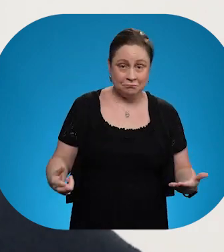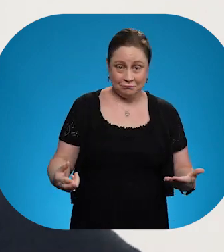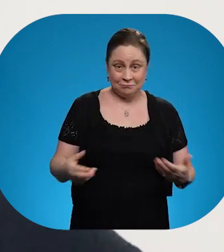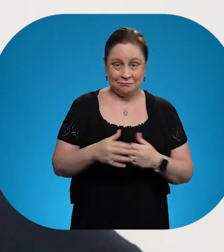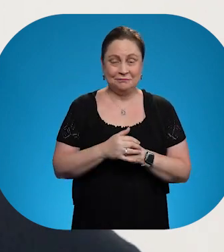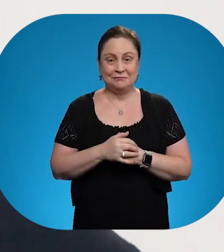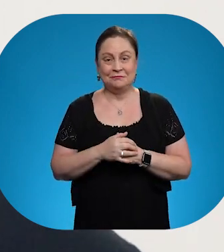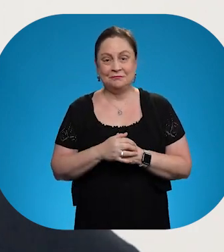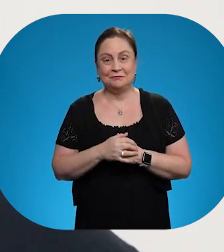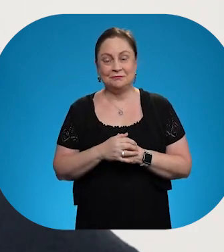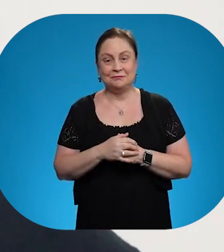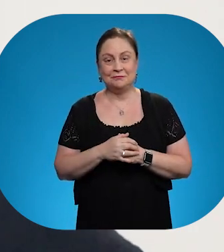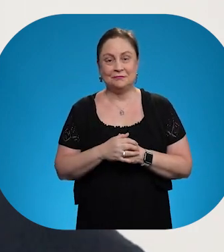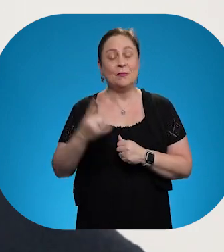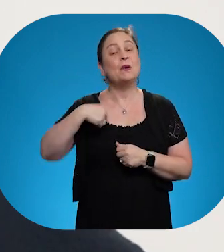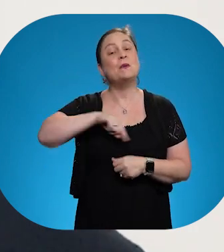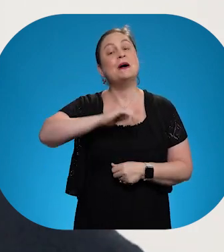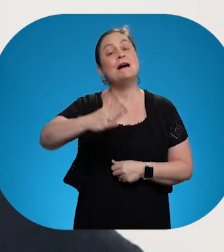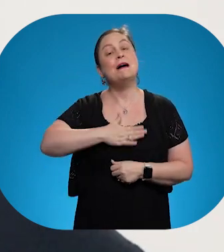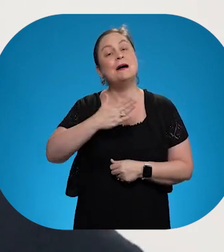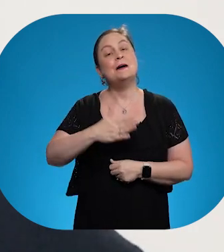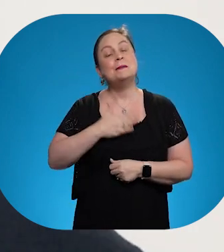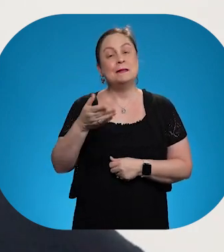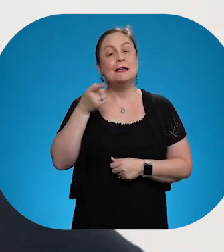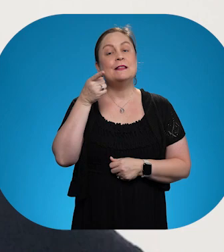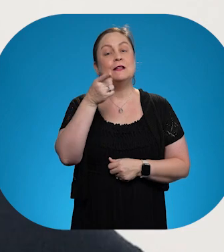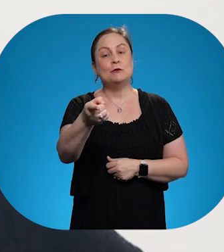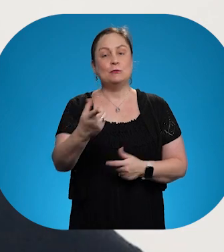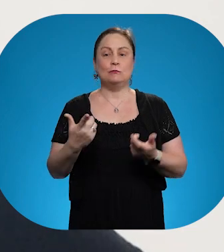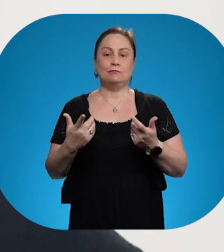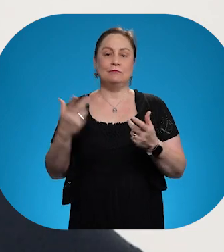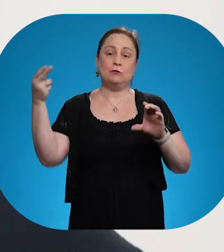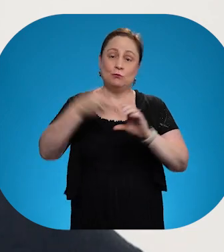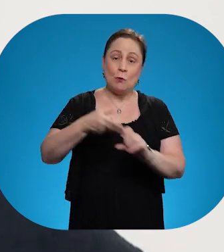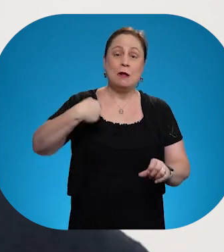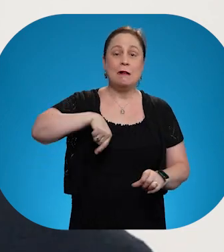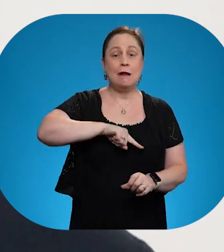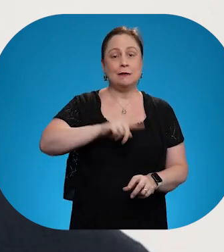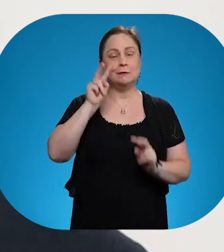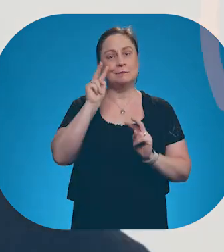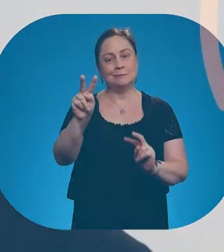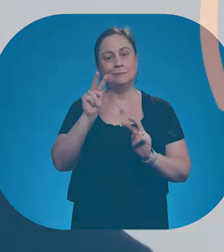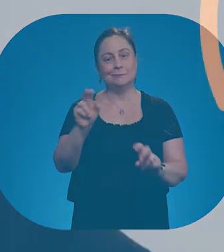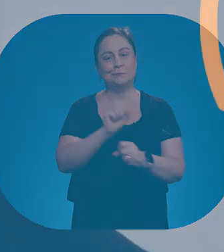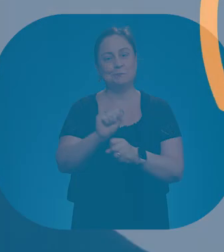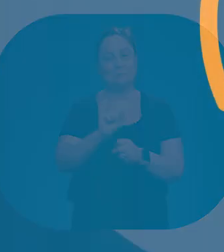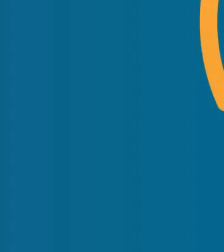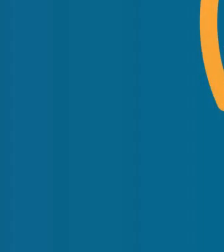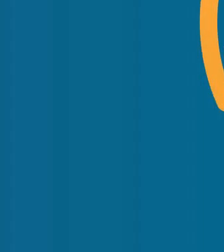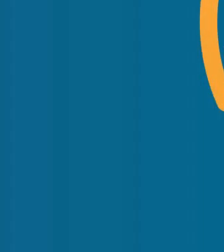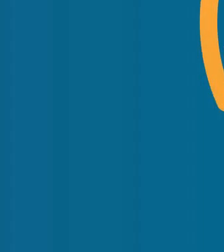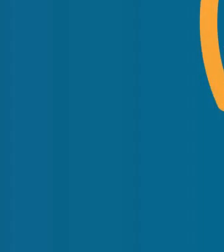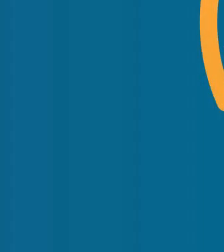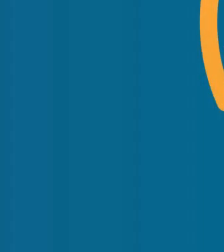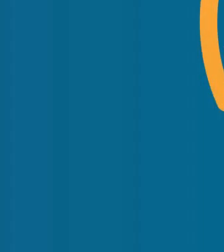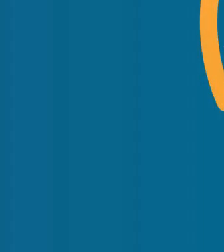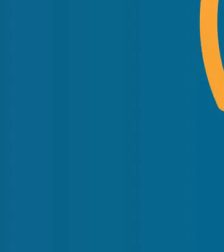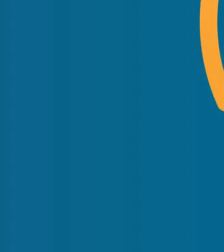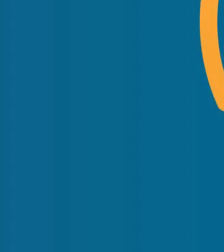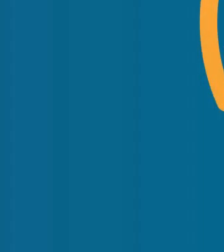need. We're glad that you're on this journey with us and look forward to working with you.